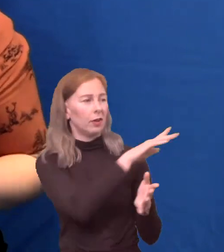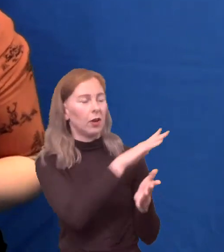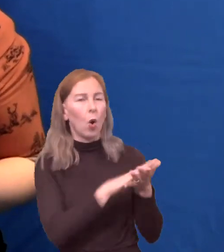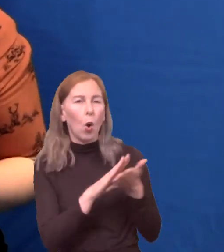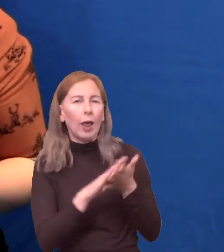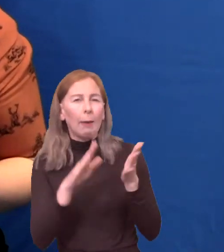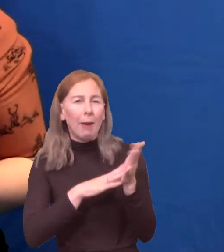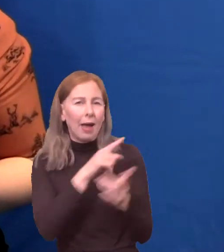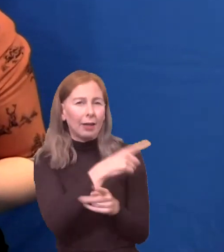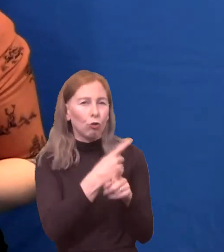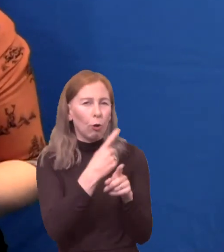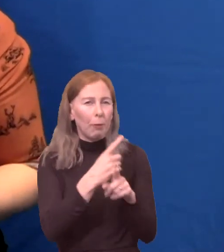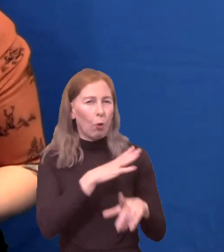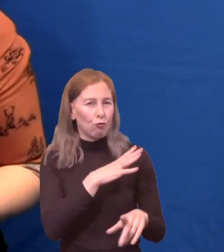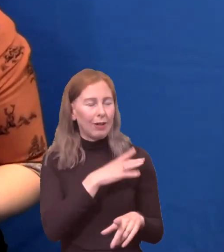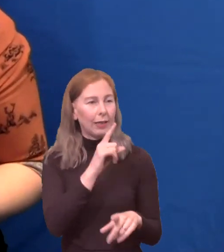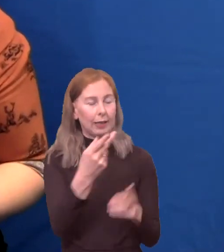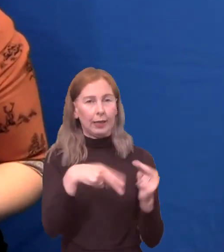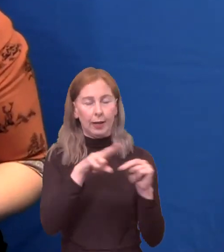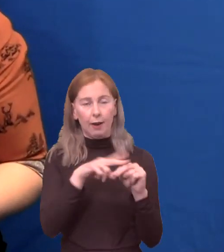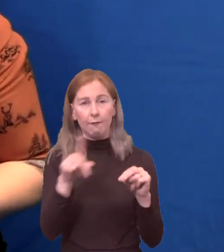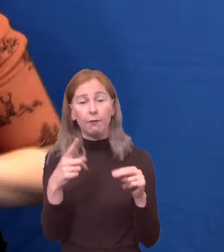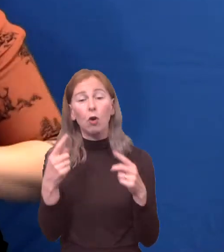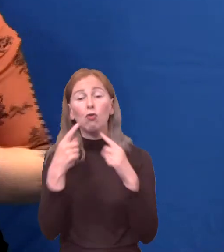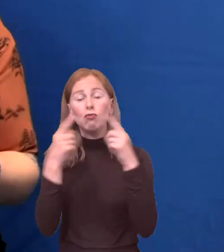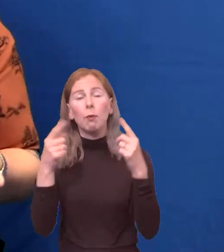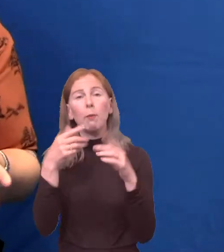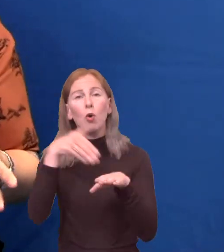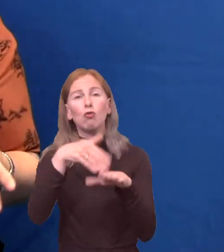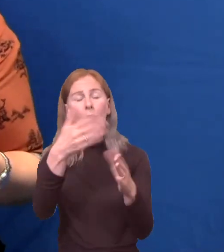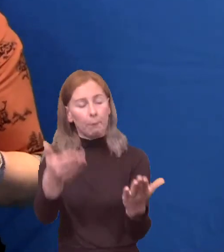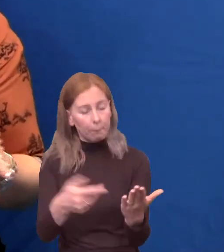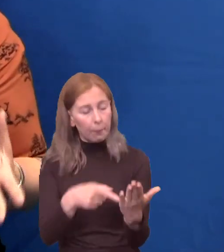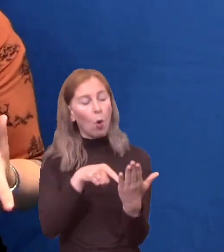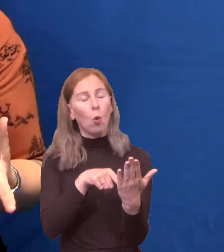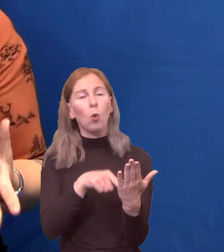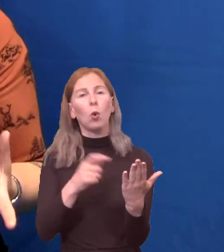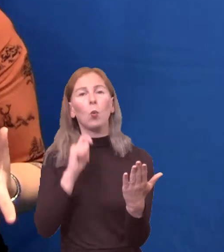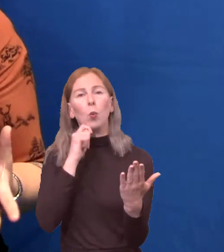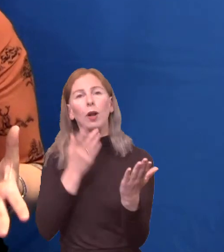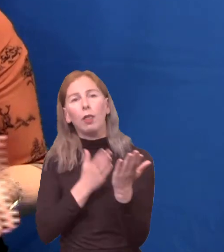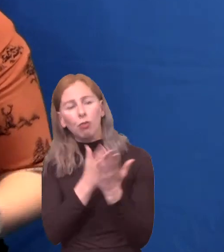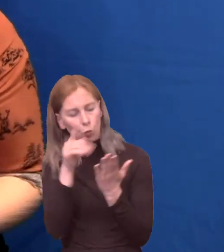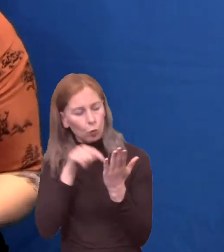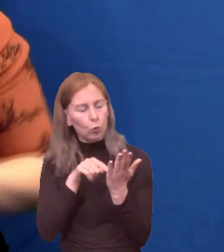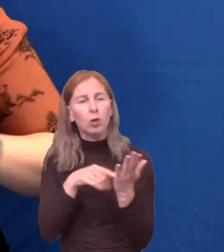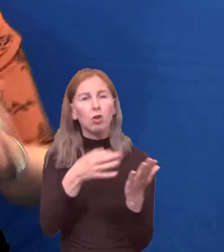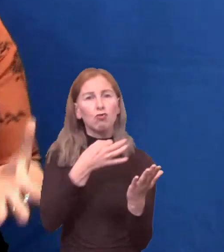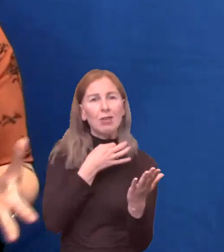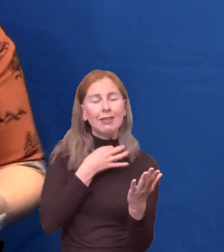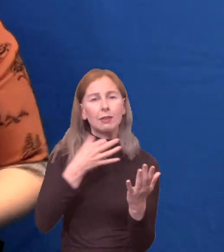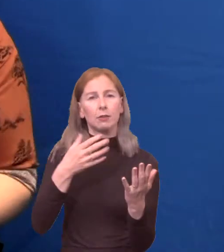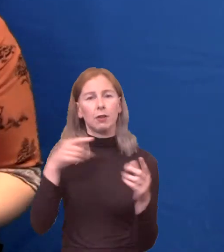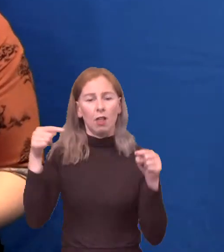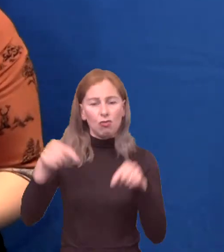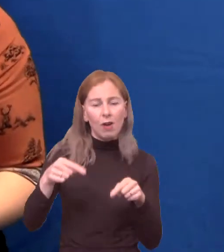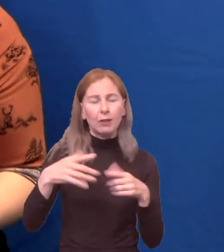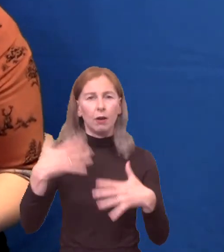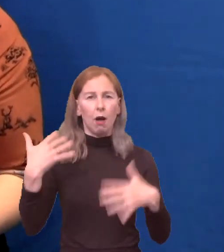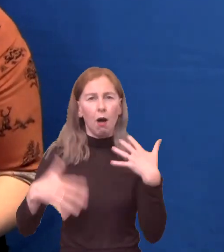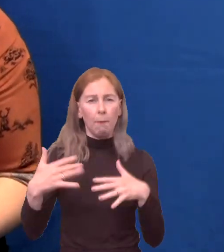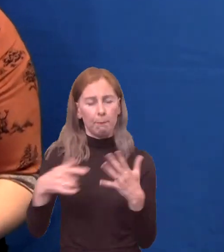we receive a report of a rural crime. But yeah, no, is there anything more to sort of go into on that in terms of how a call is triaged